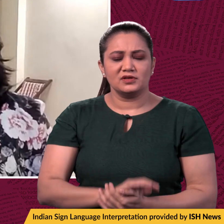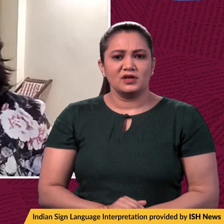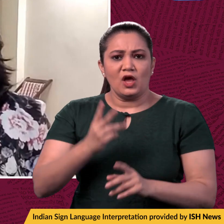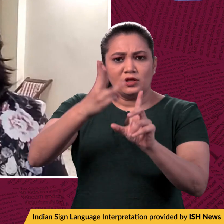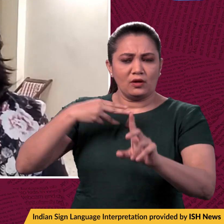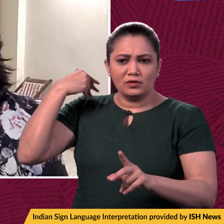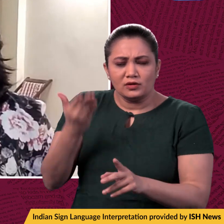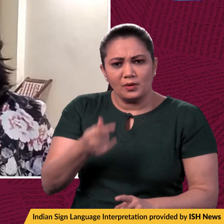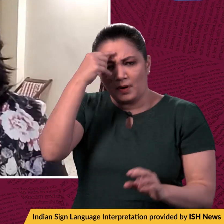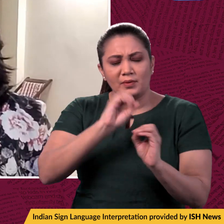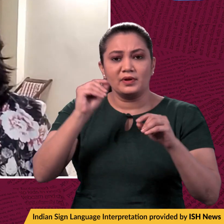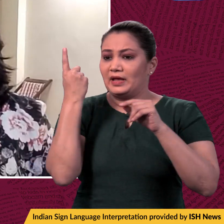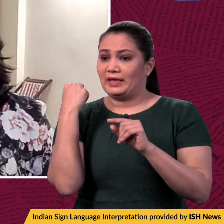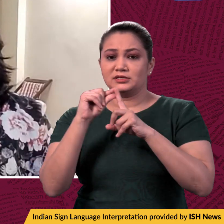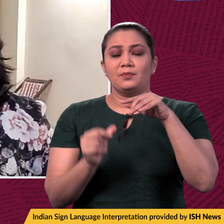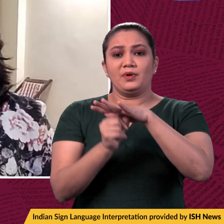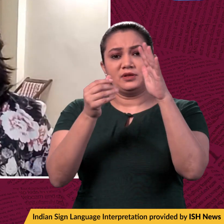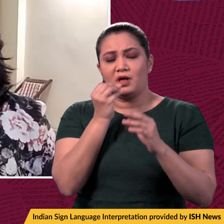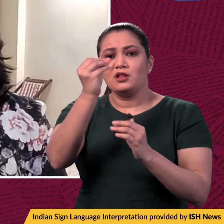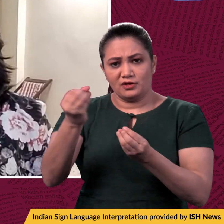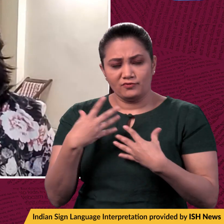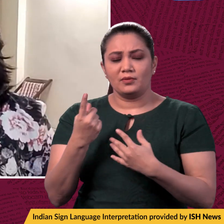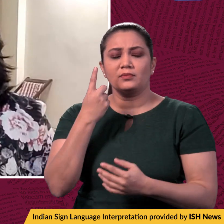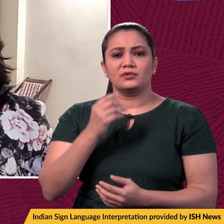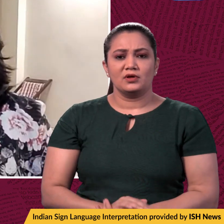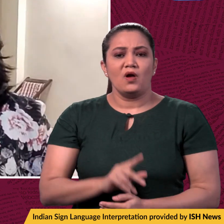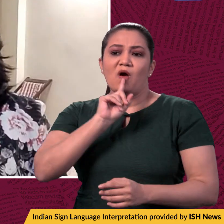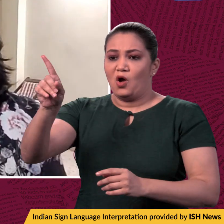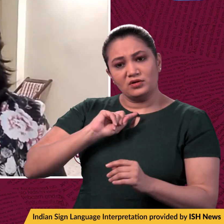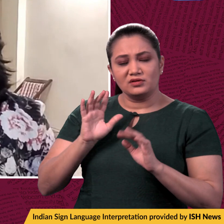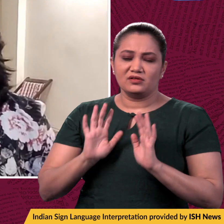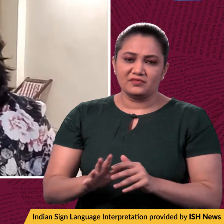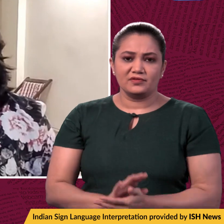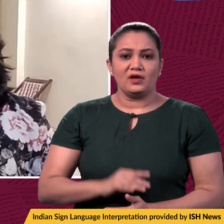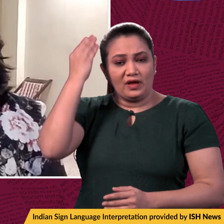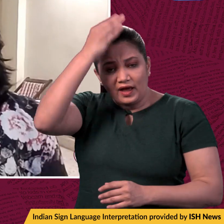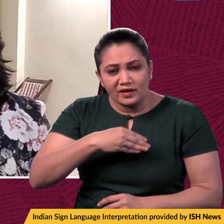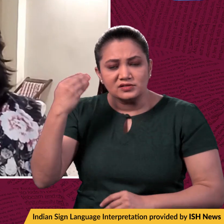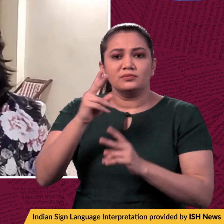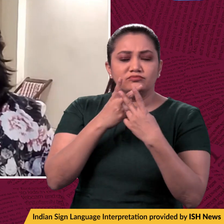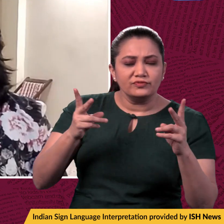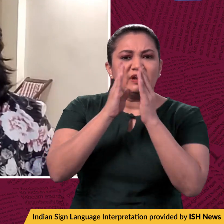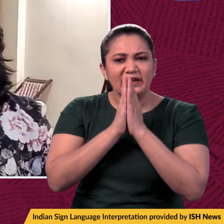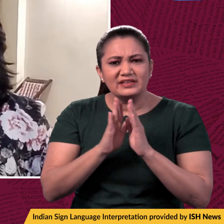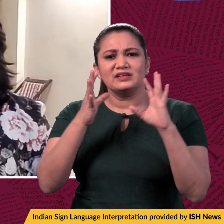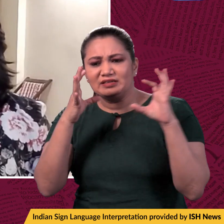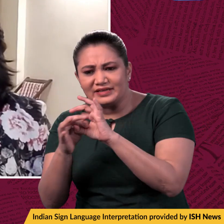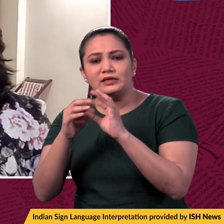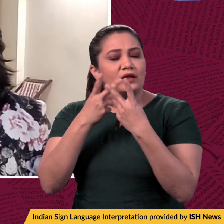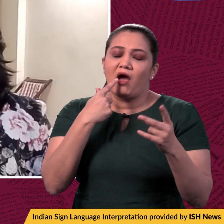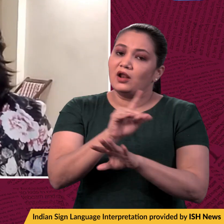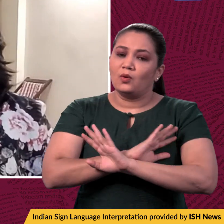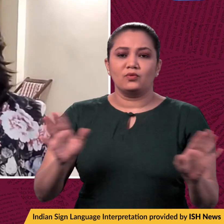was no problem for 3 years. The principal told me yesterday morning that there are orders that hijab or any other religious